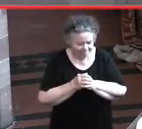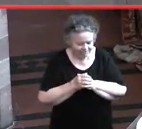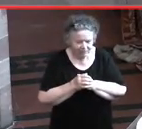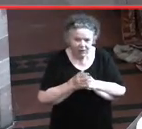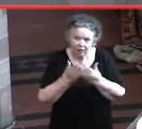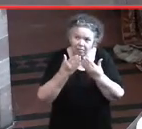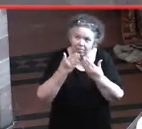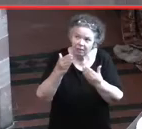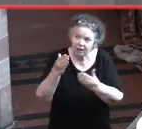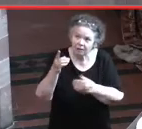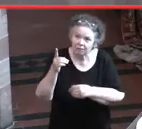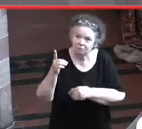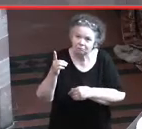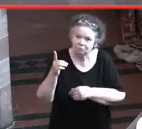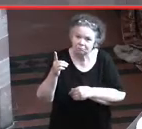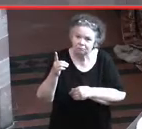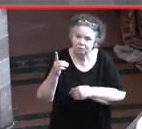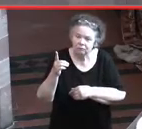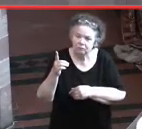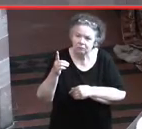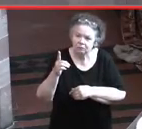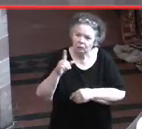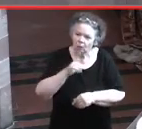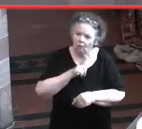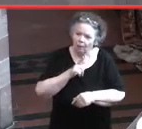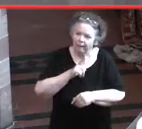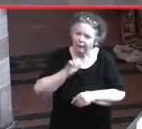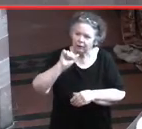we thank you for your holy word.